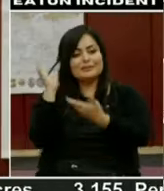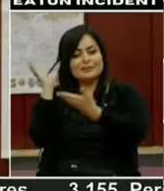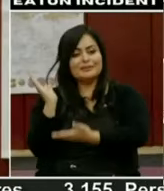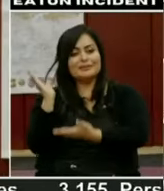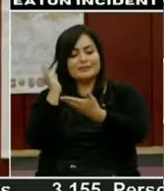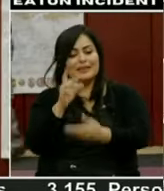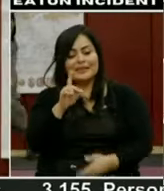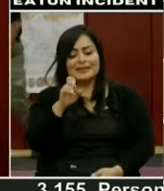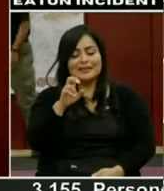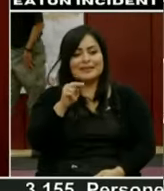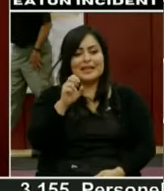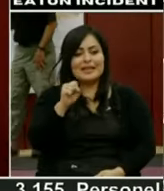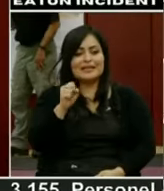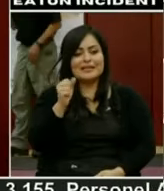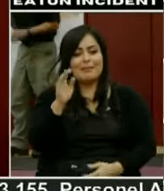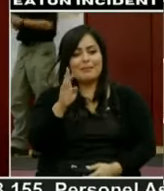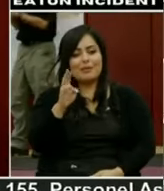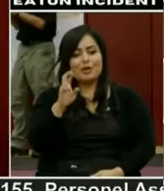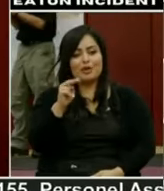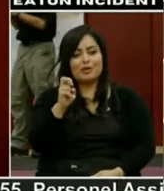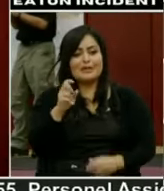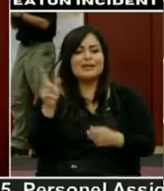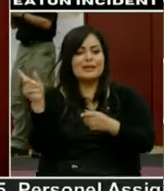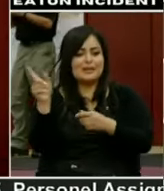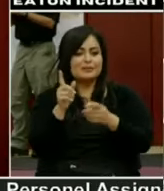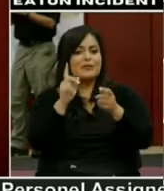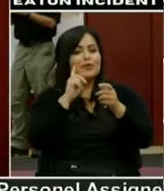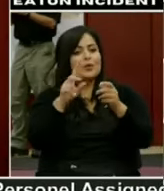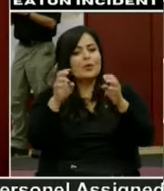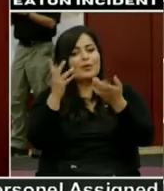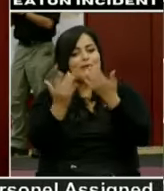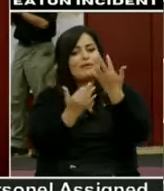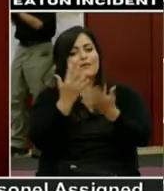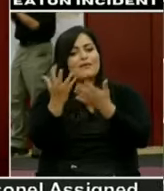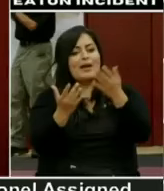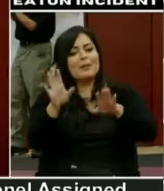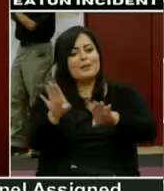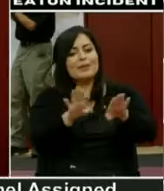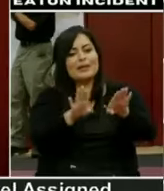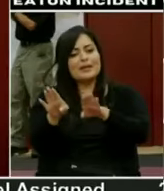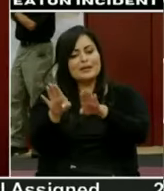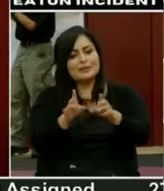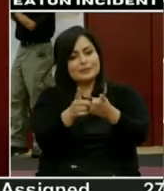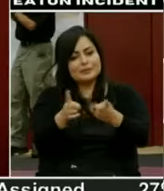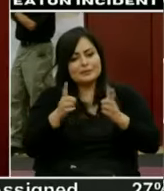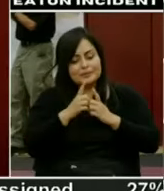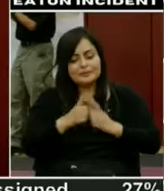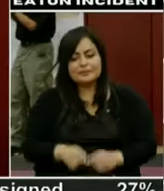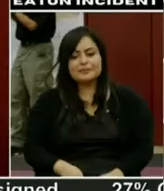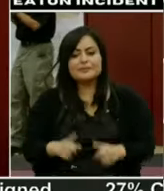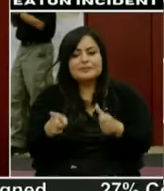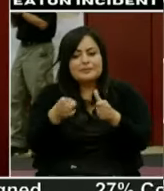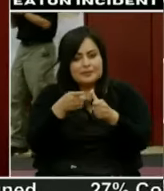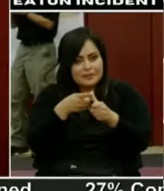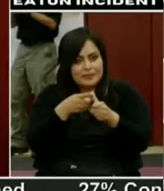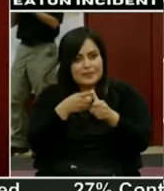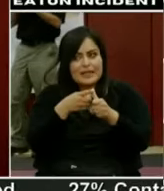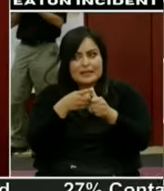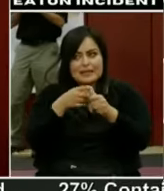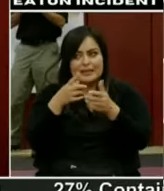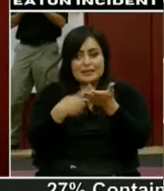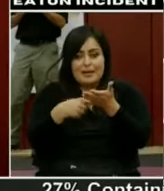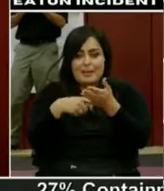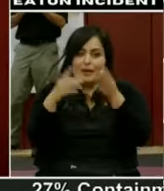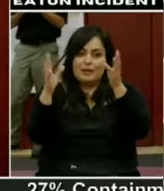Dennis Burns, fire behavior analyst for the incident management team. First off, let me go a little bit into the weather that